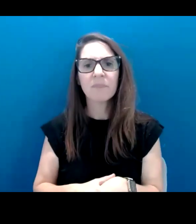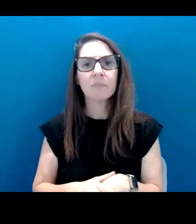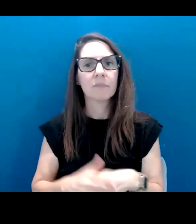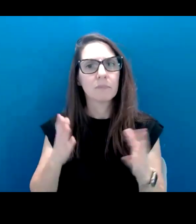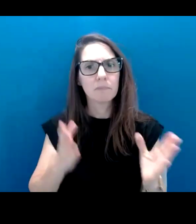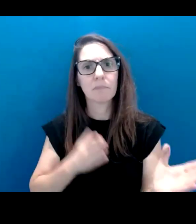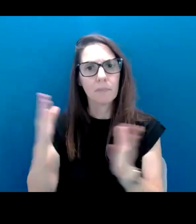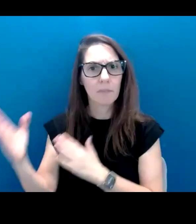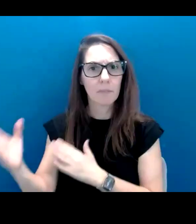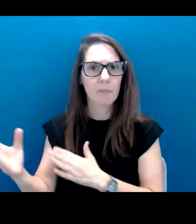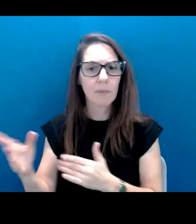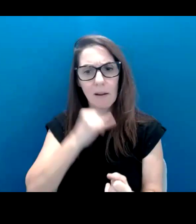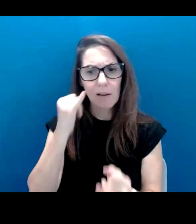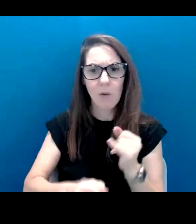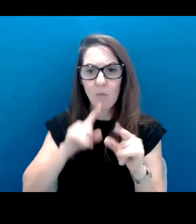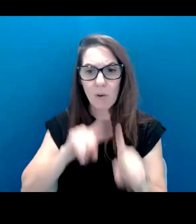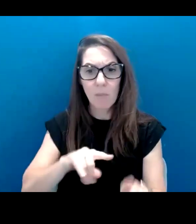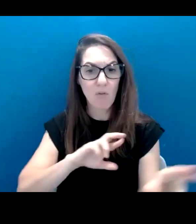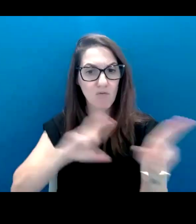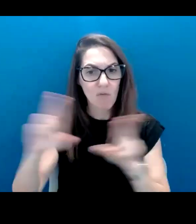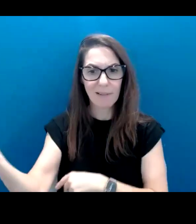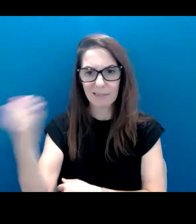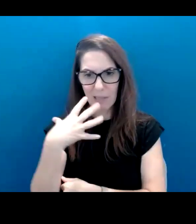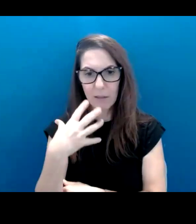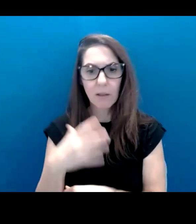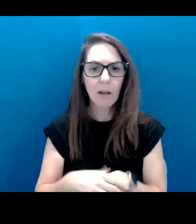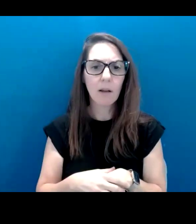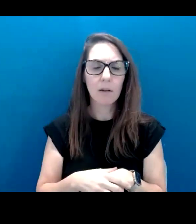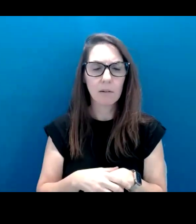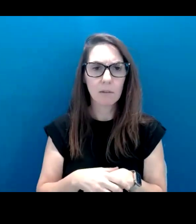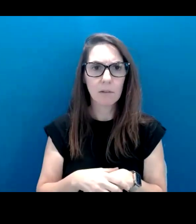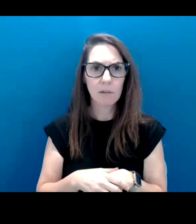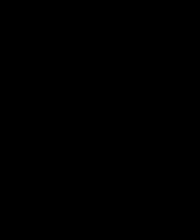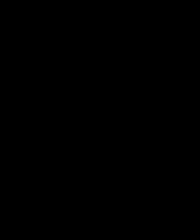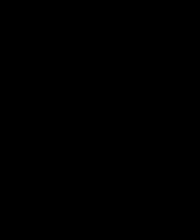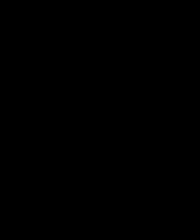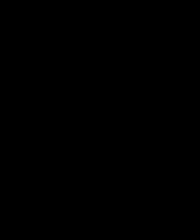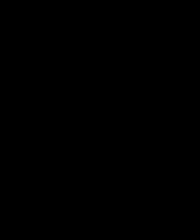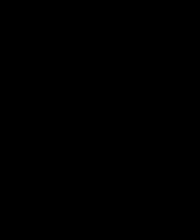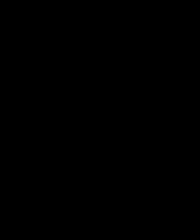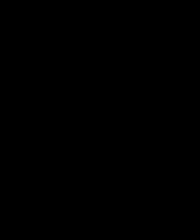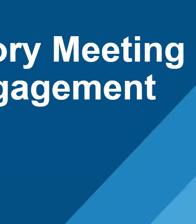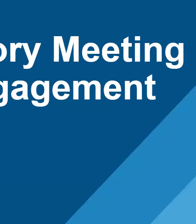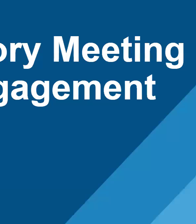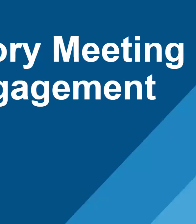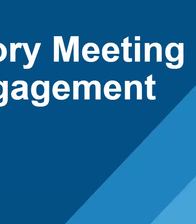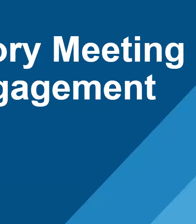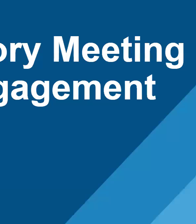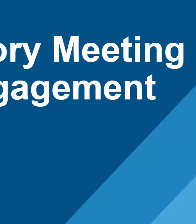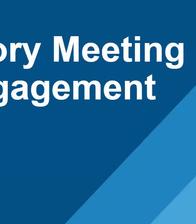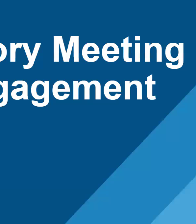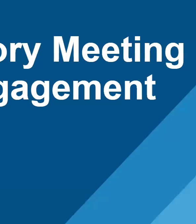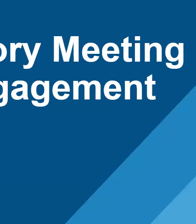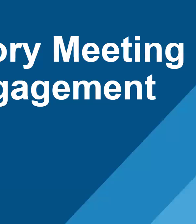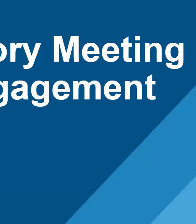move on. We've got the final report back, which I'm gonna do. This is on the community engagement, and then